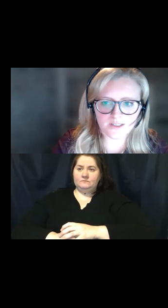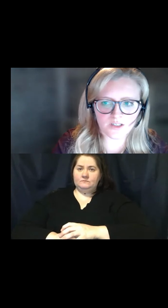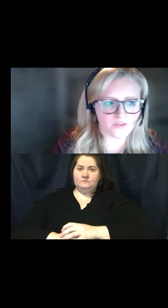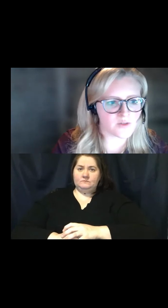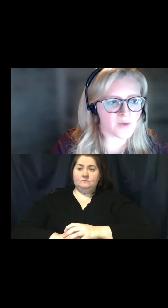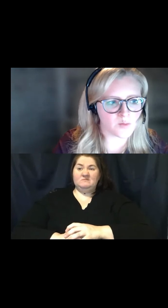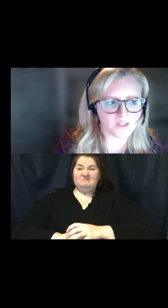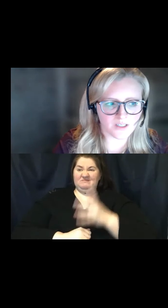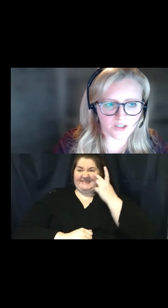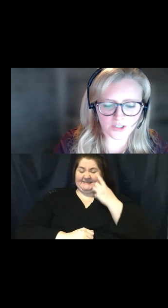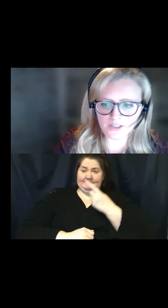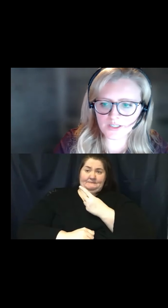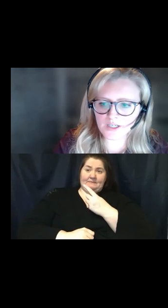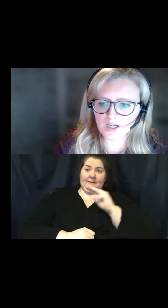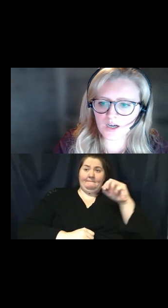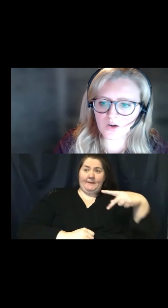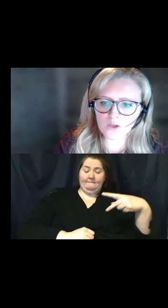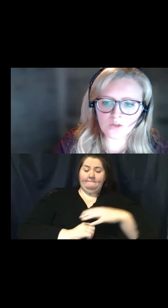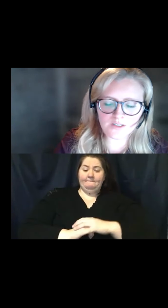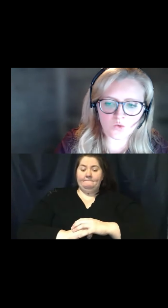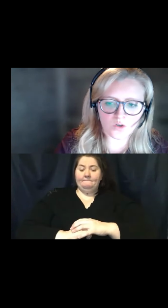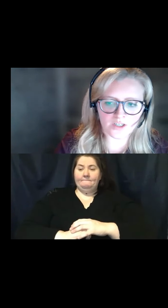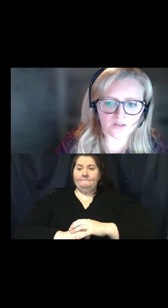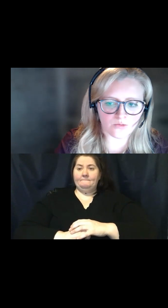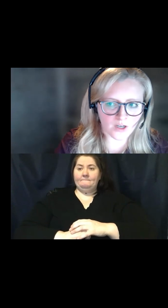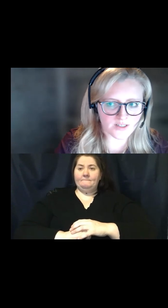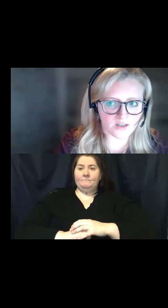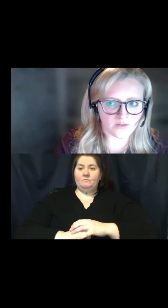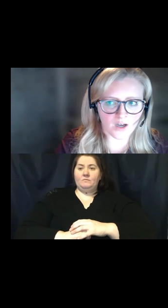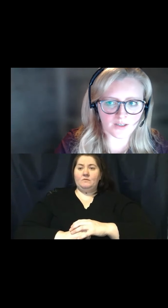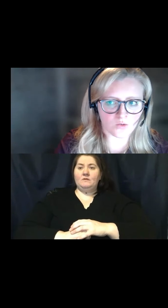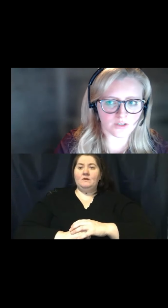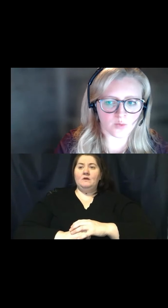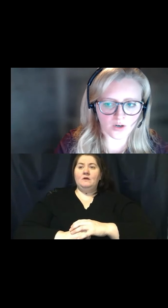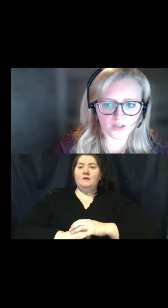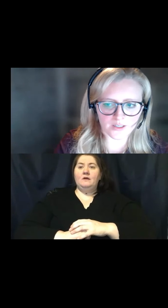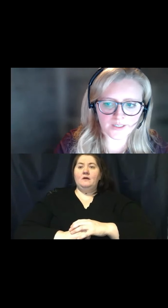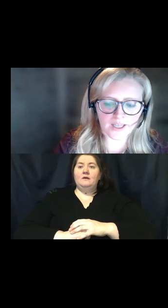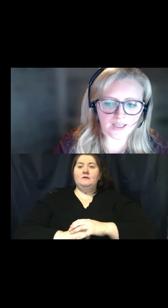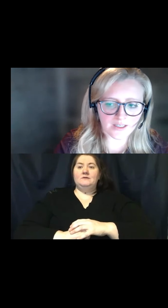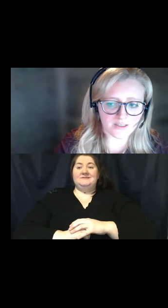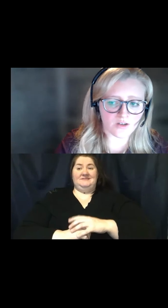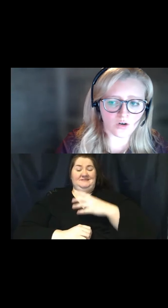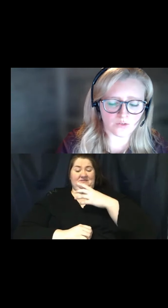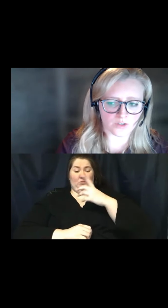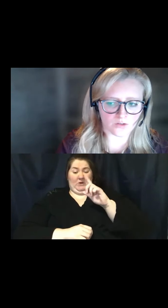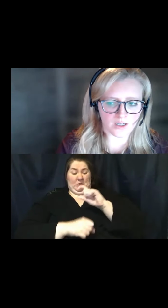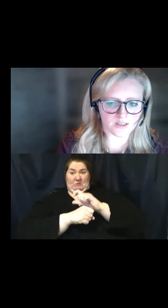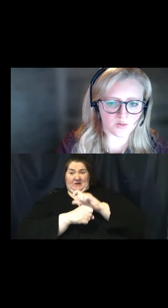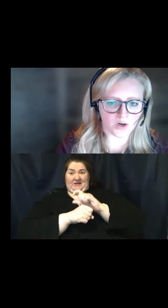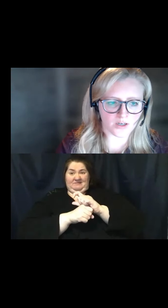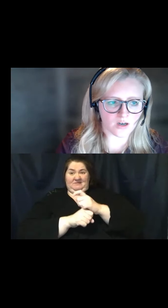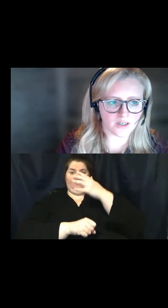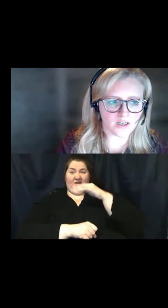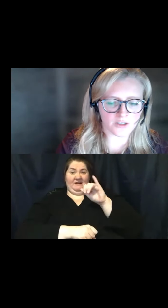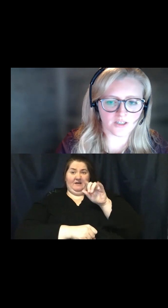As you can see from the map here, we will need to work in front of Idlewood Park and the overflow lot